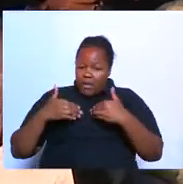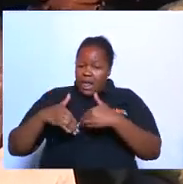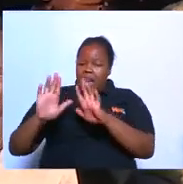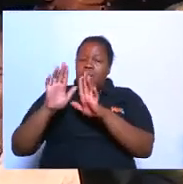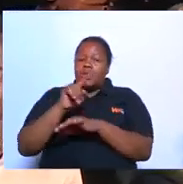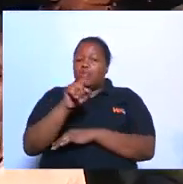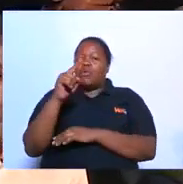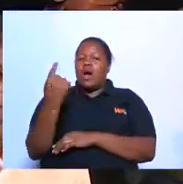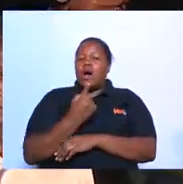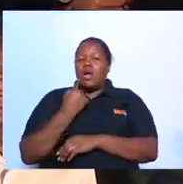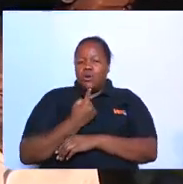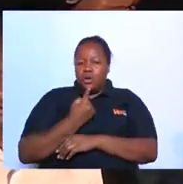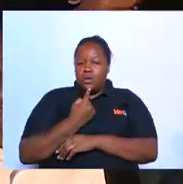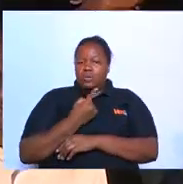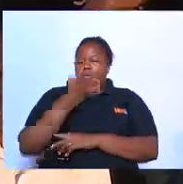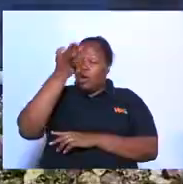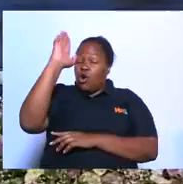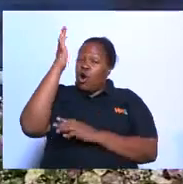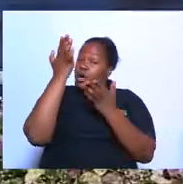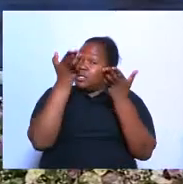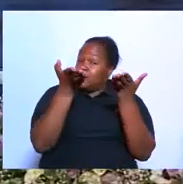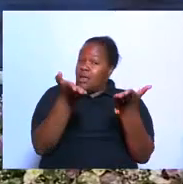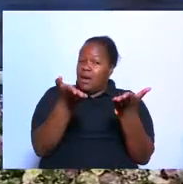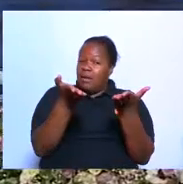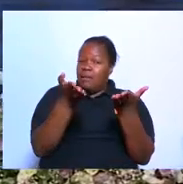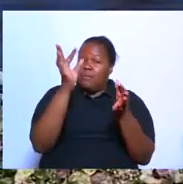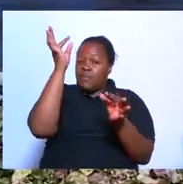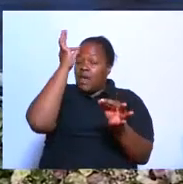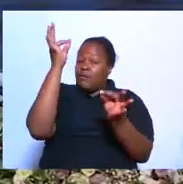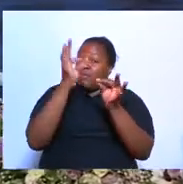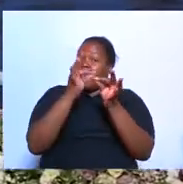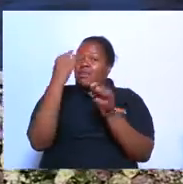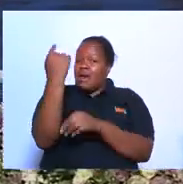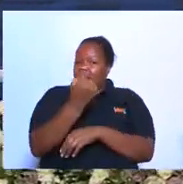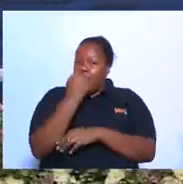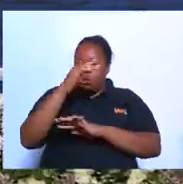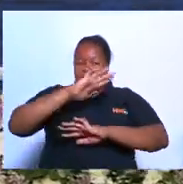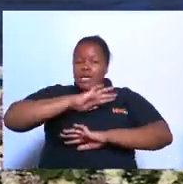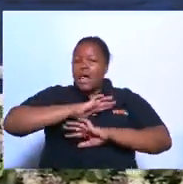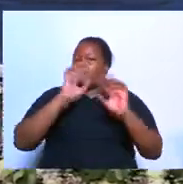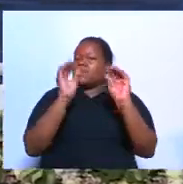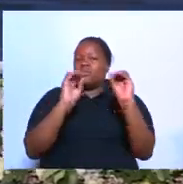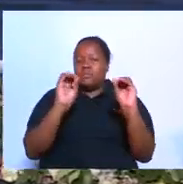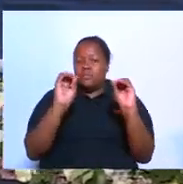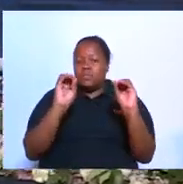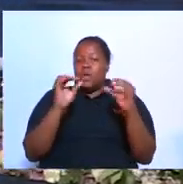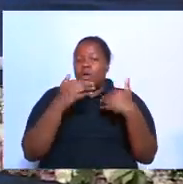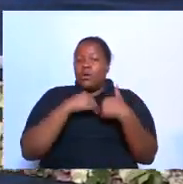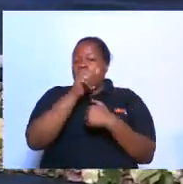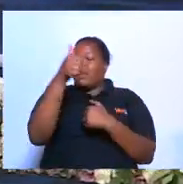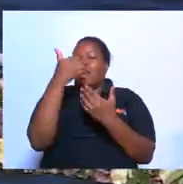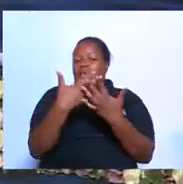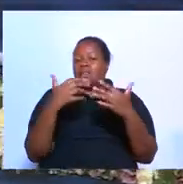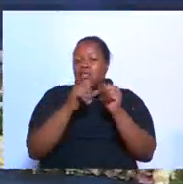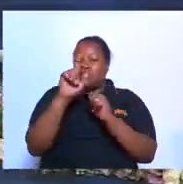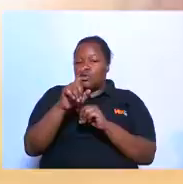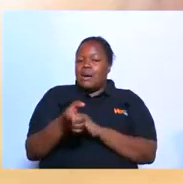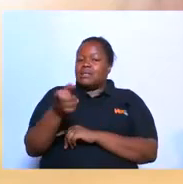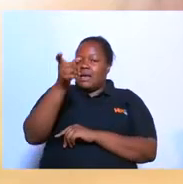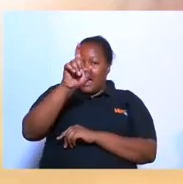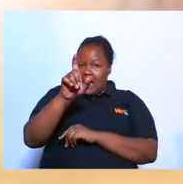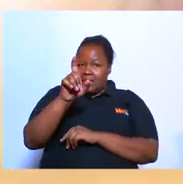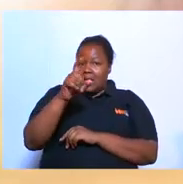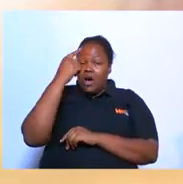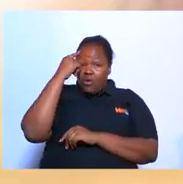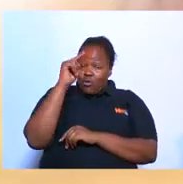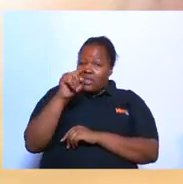alone God is there with you faith alone is not enough there is something we have to add on for